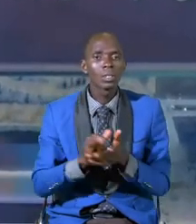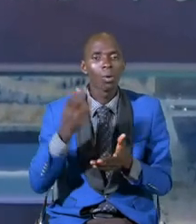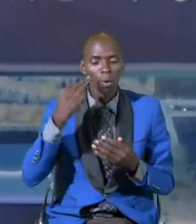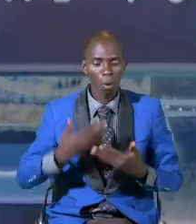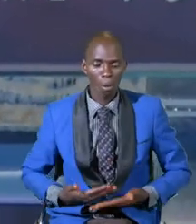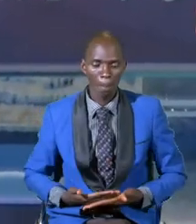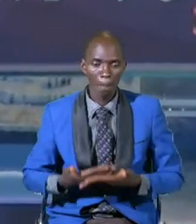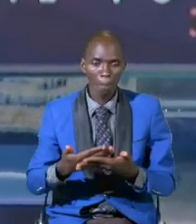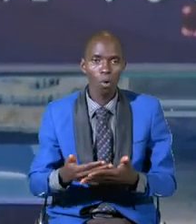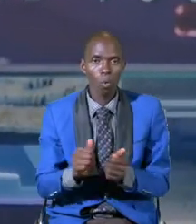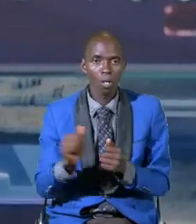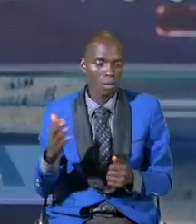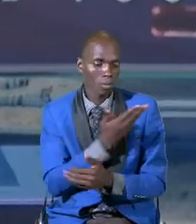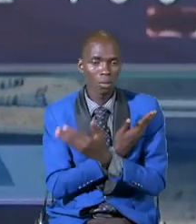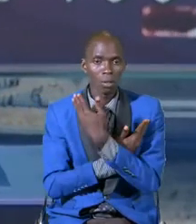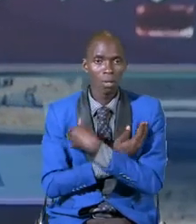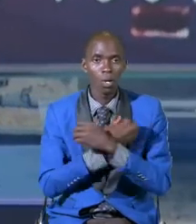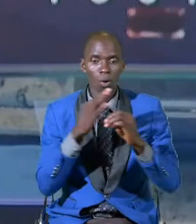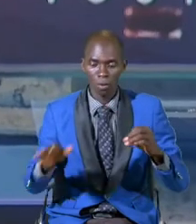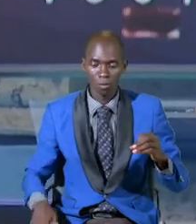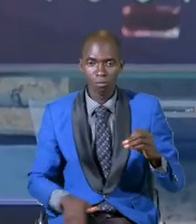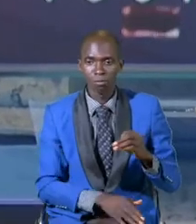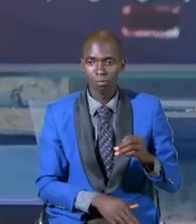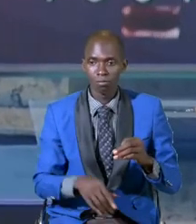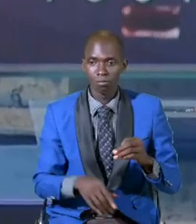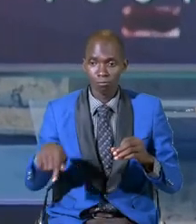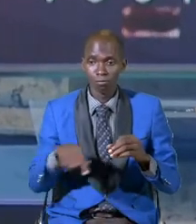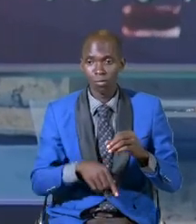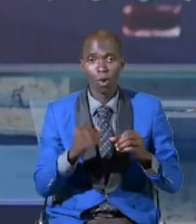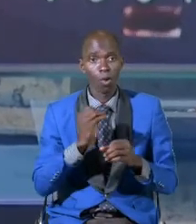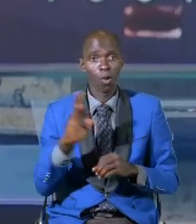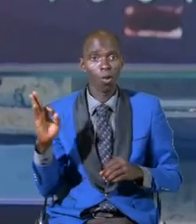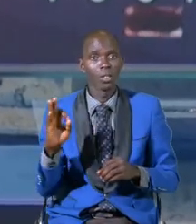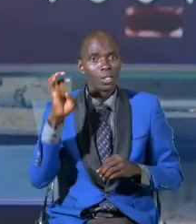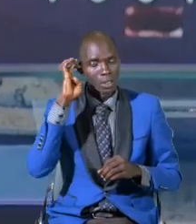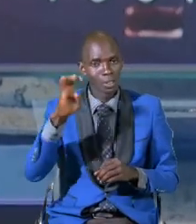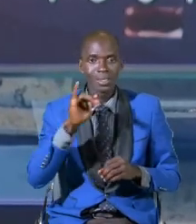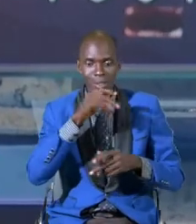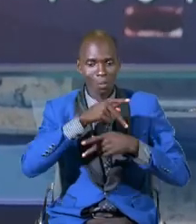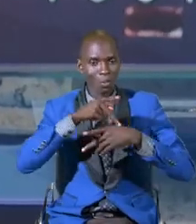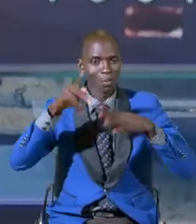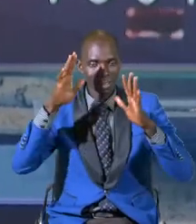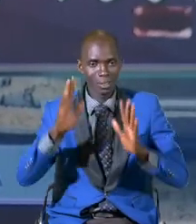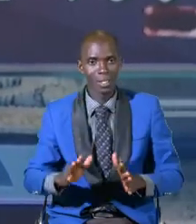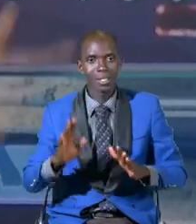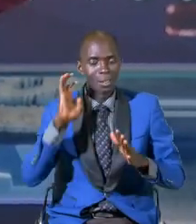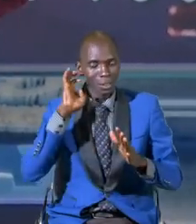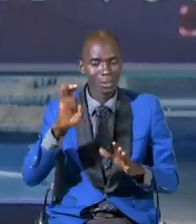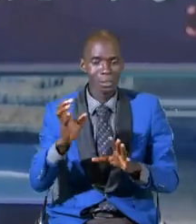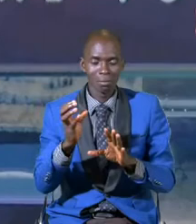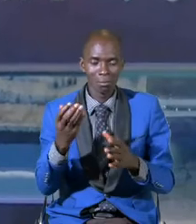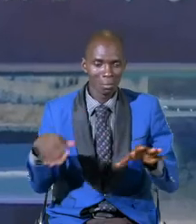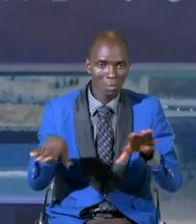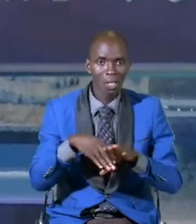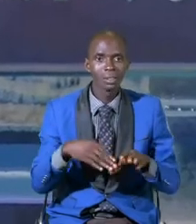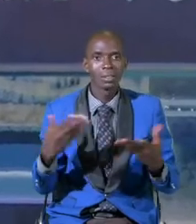without feet, and yet he made it, became a professional, is now married, and is having children. If he can cope, you have two